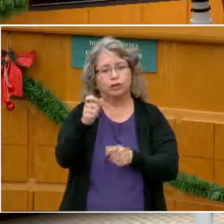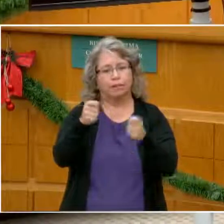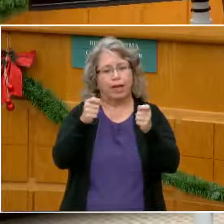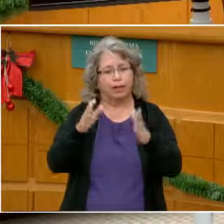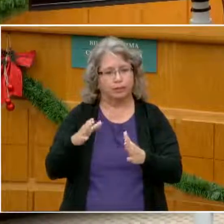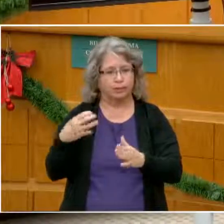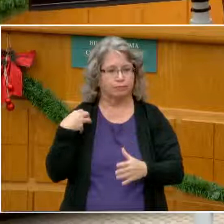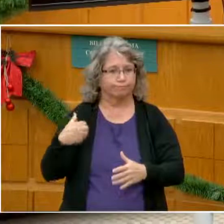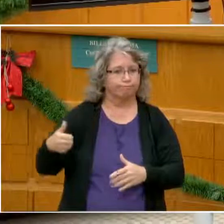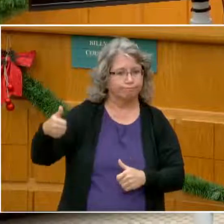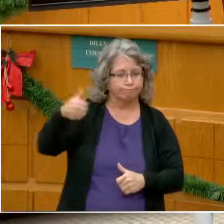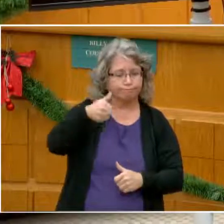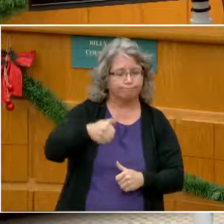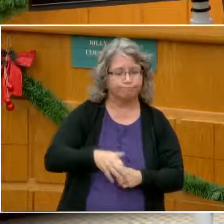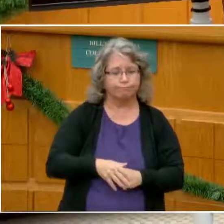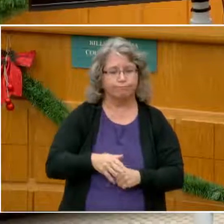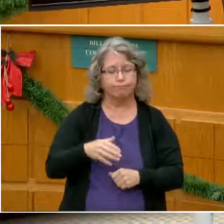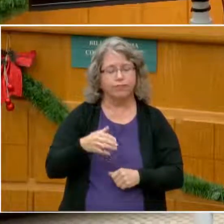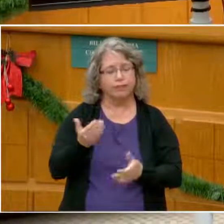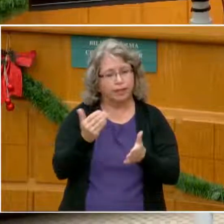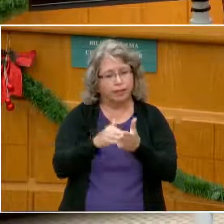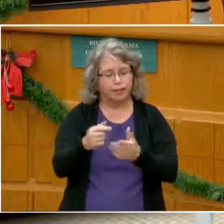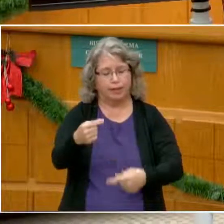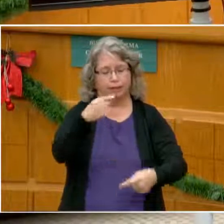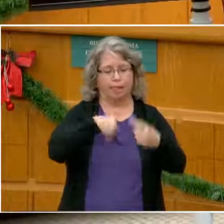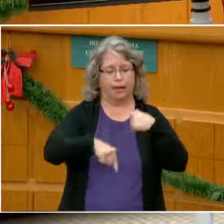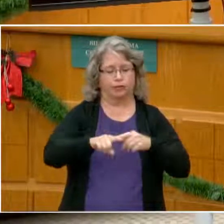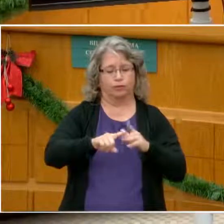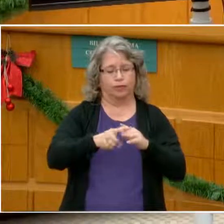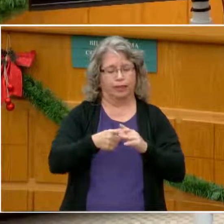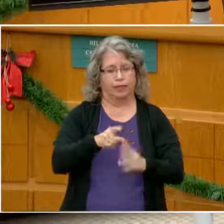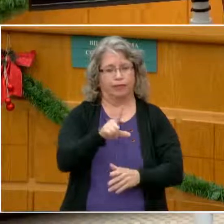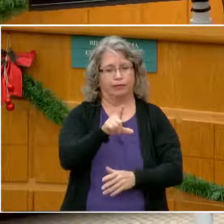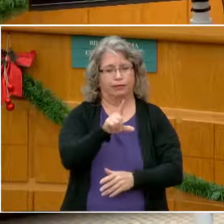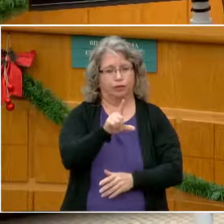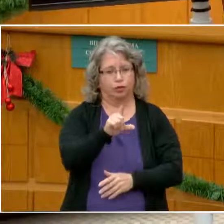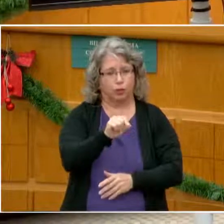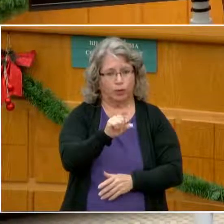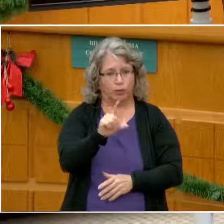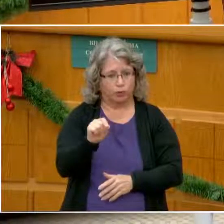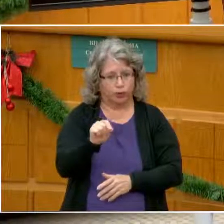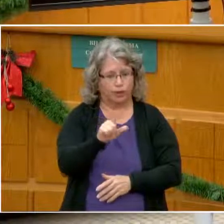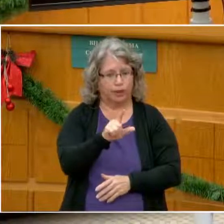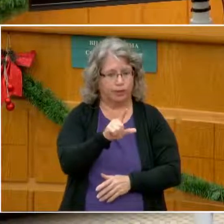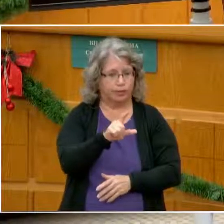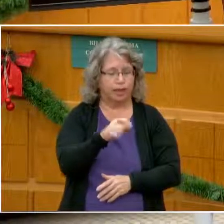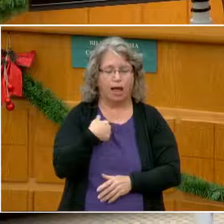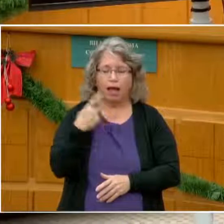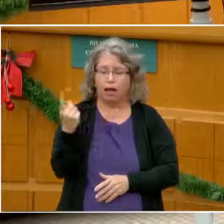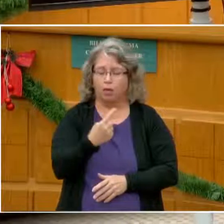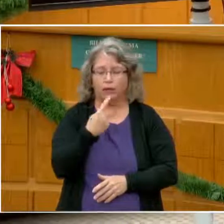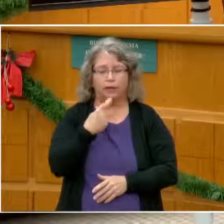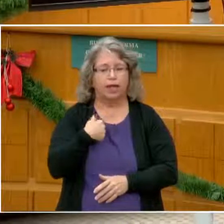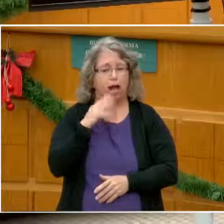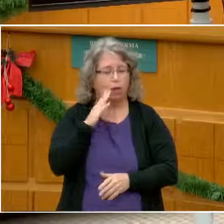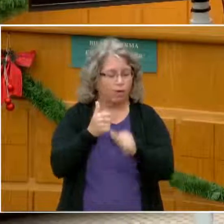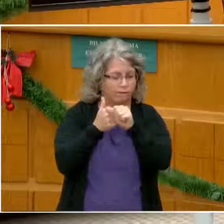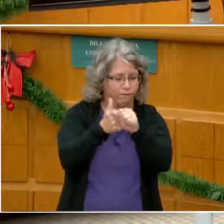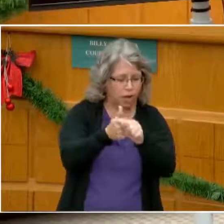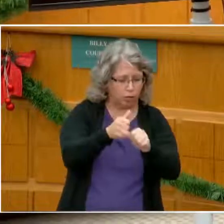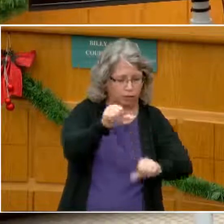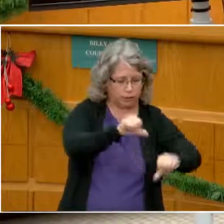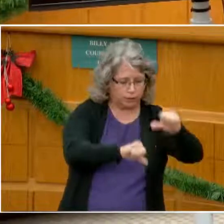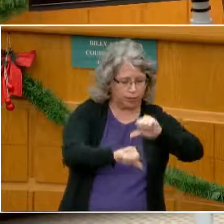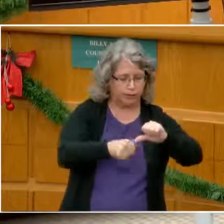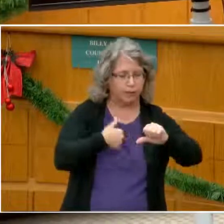and 21, we always said in our office, we would follow the science, we would be driven by data. In the first